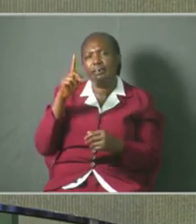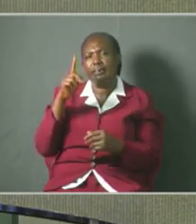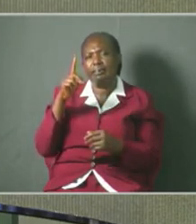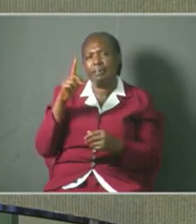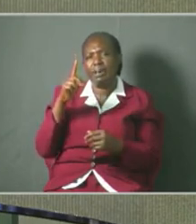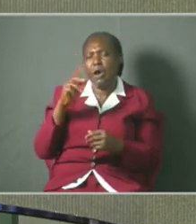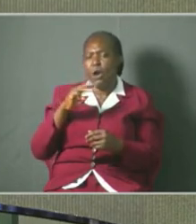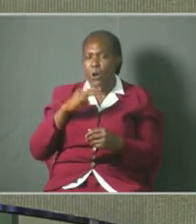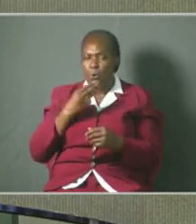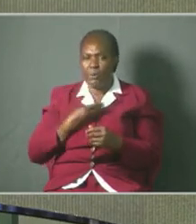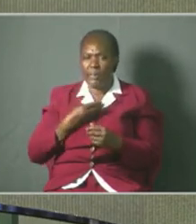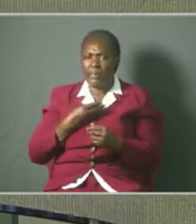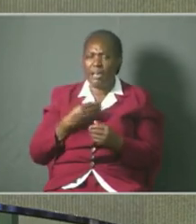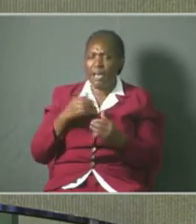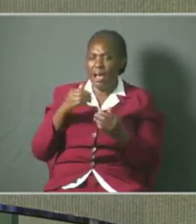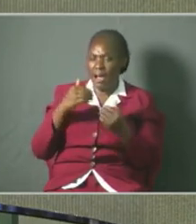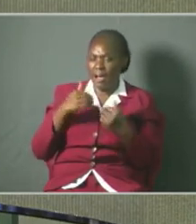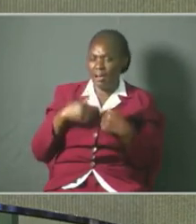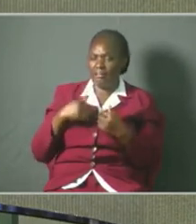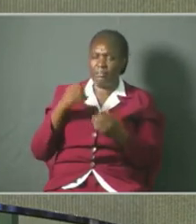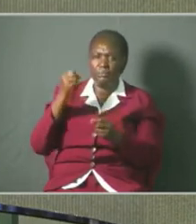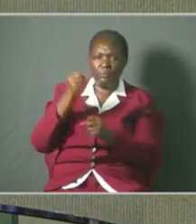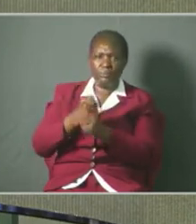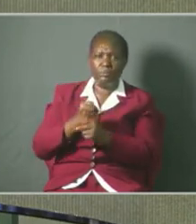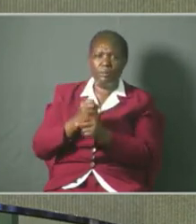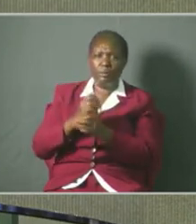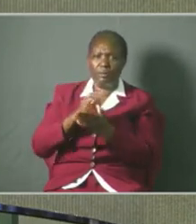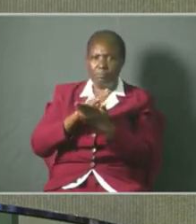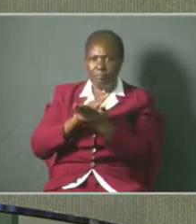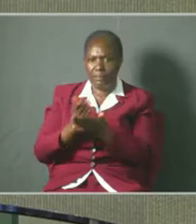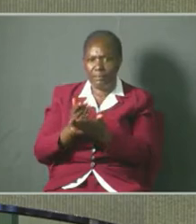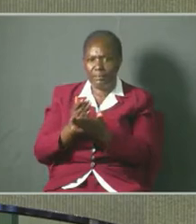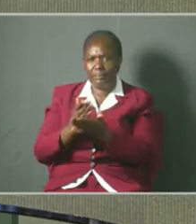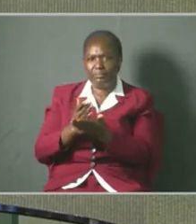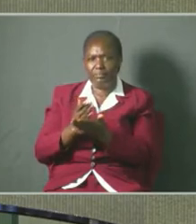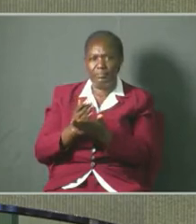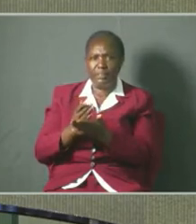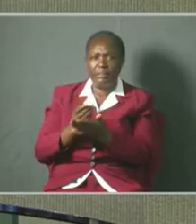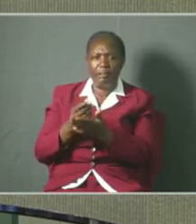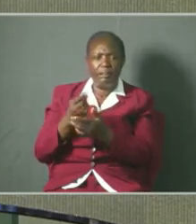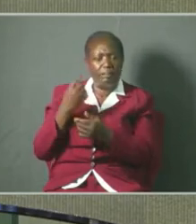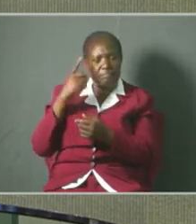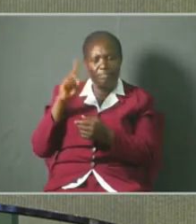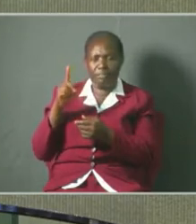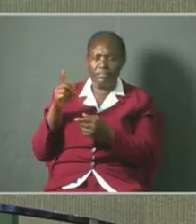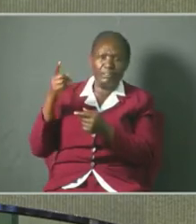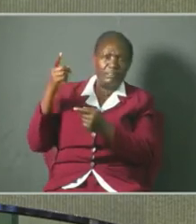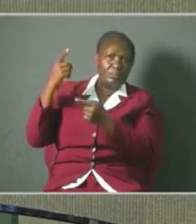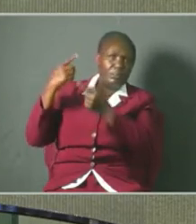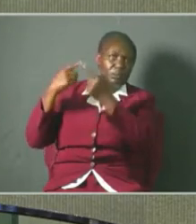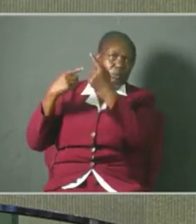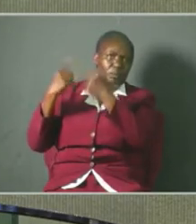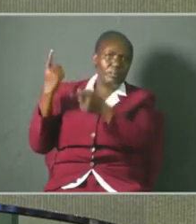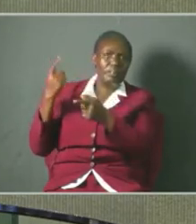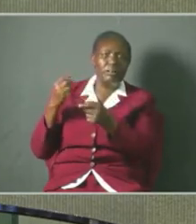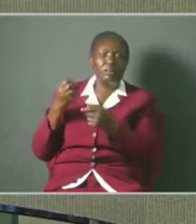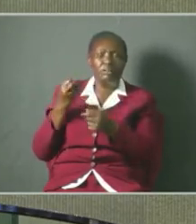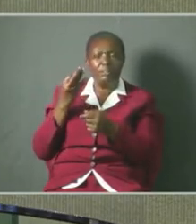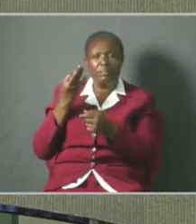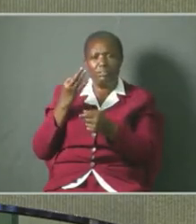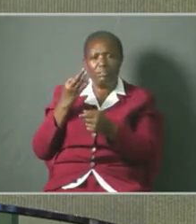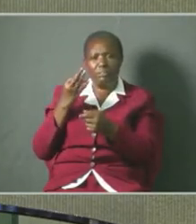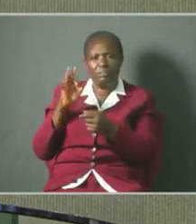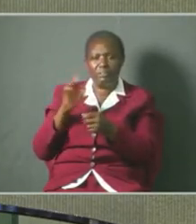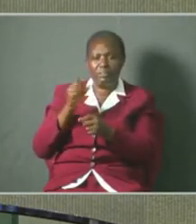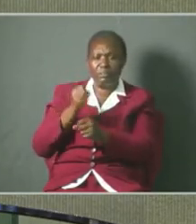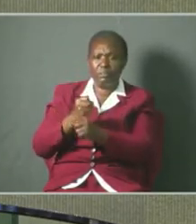our part, and he will take responsibility for the success of the work. God only needs men and women who are